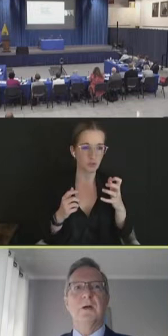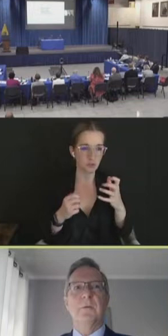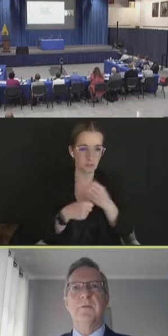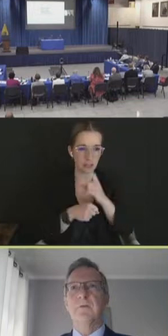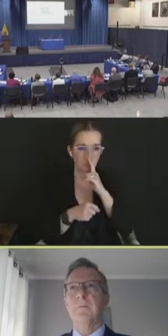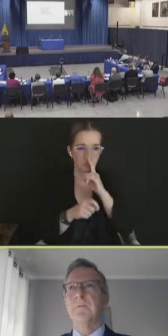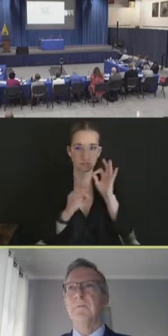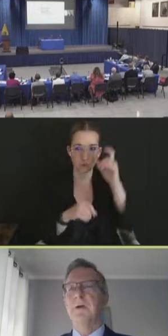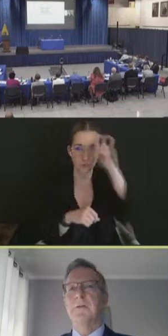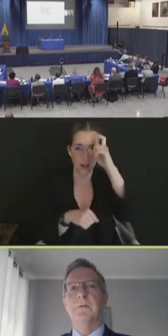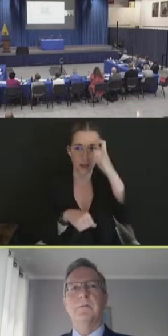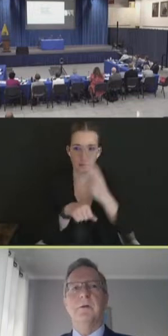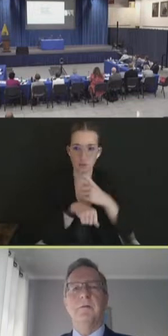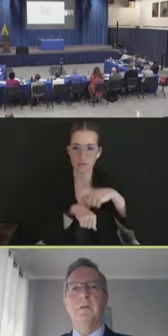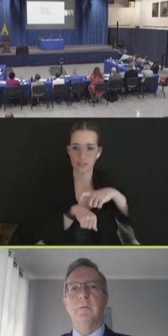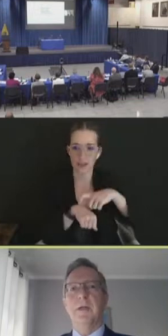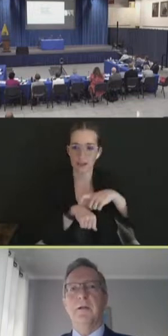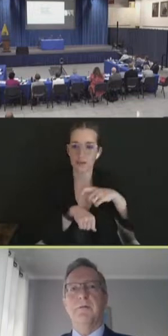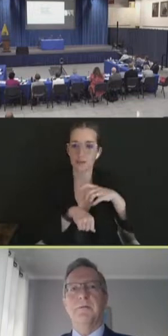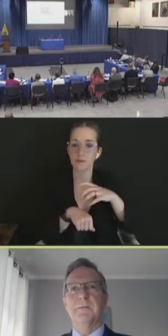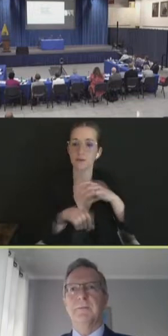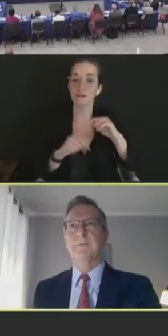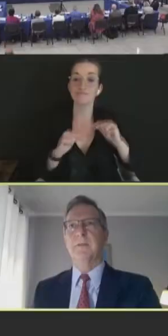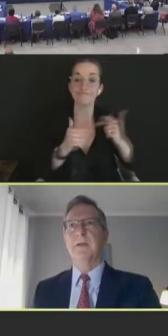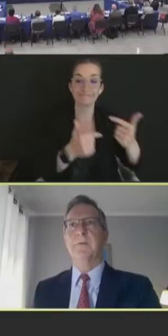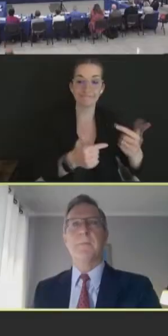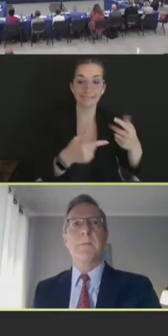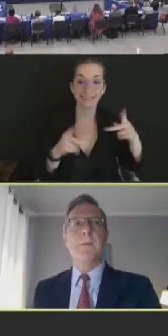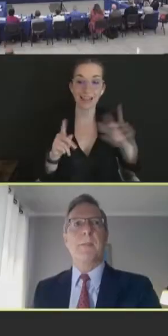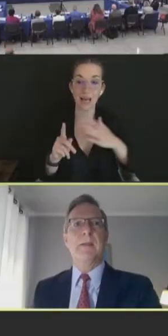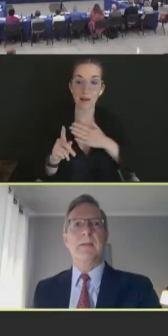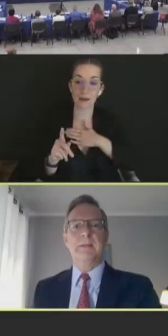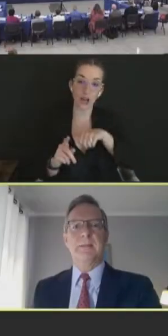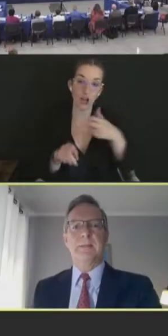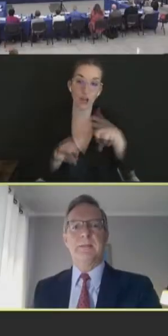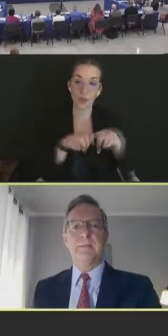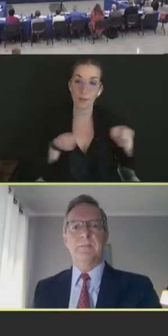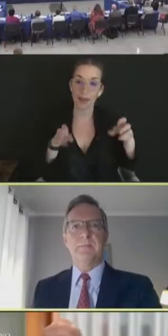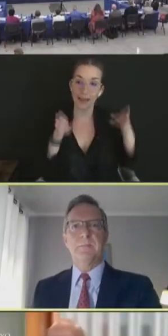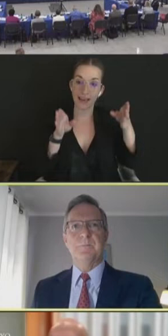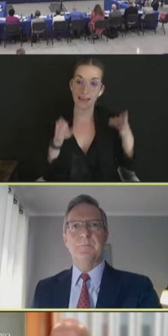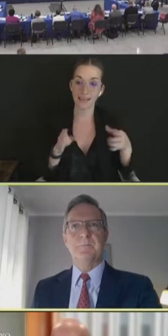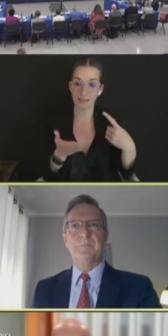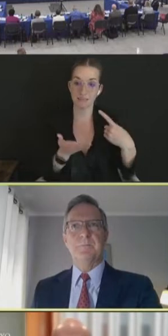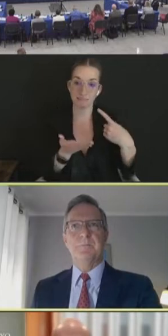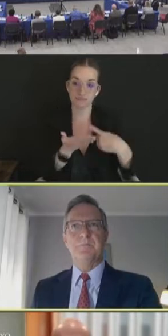to some other fellow panelists. Thank you.